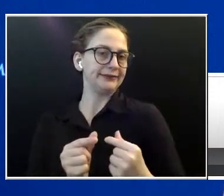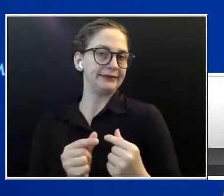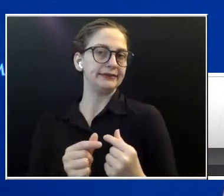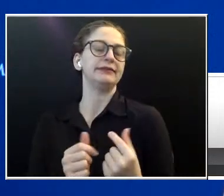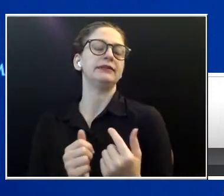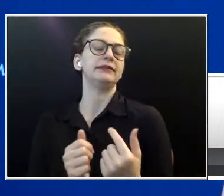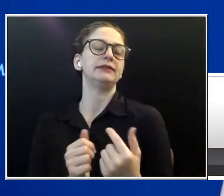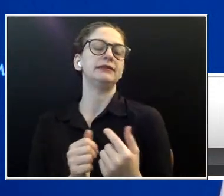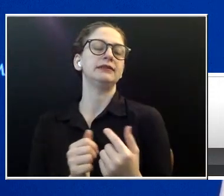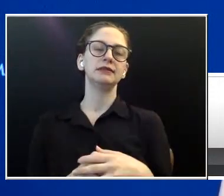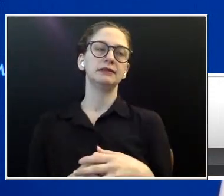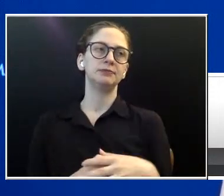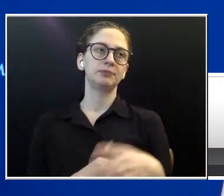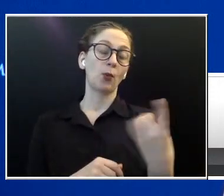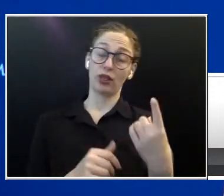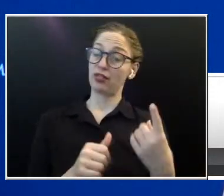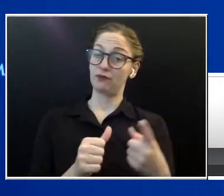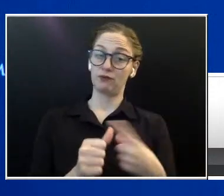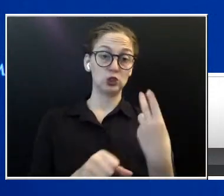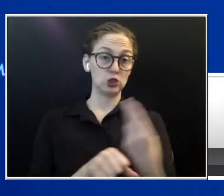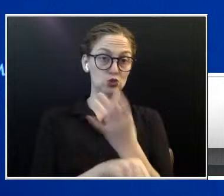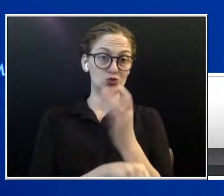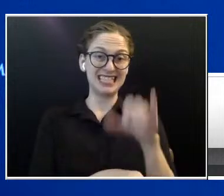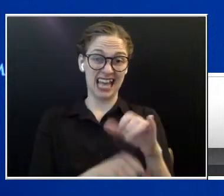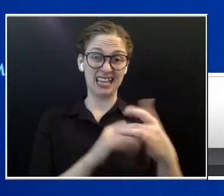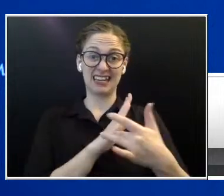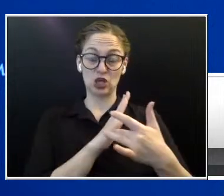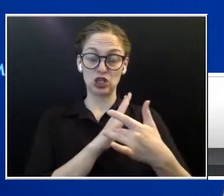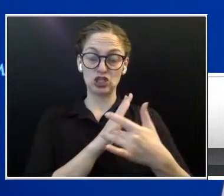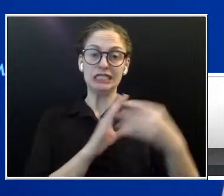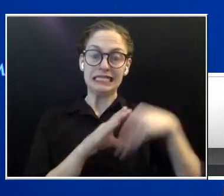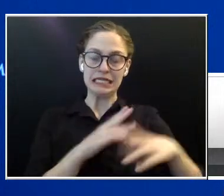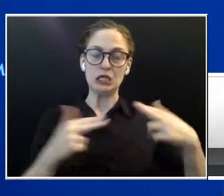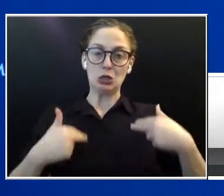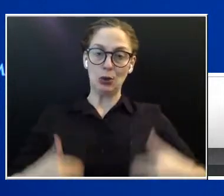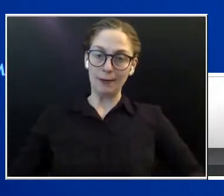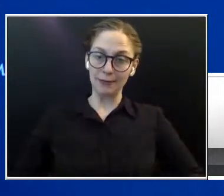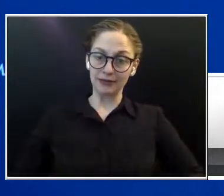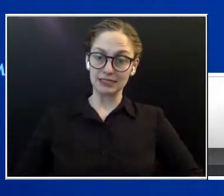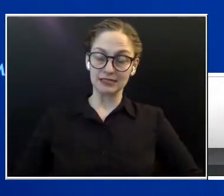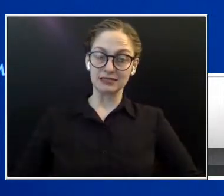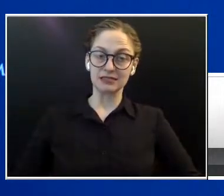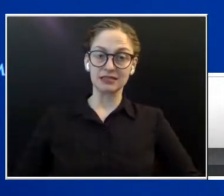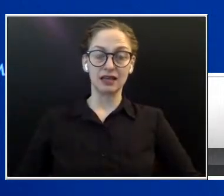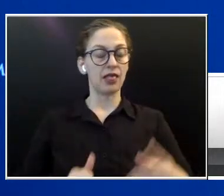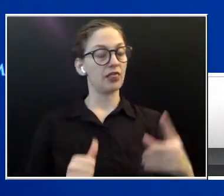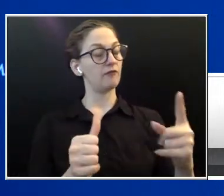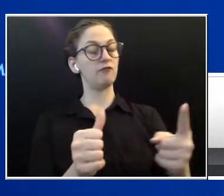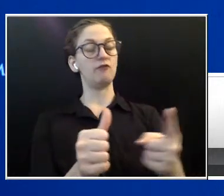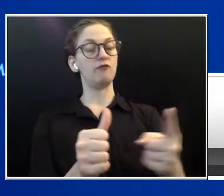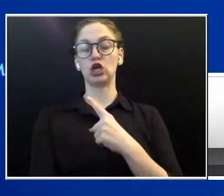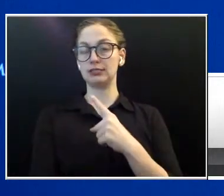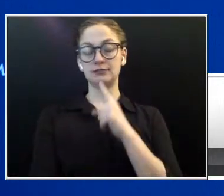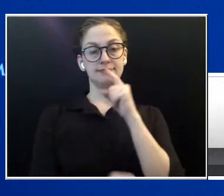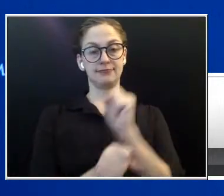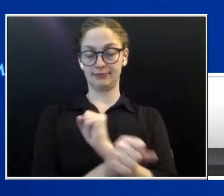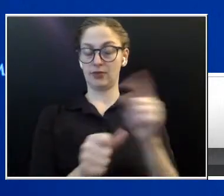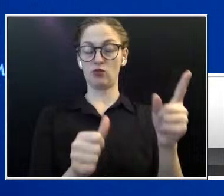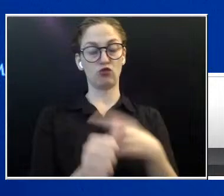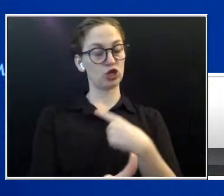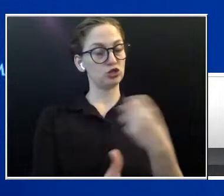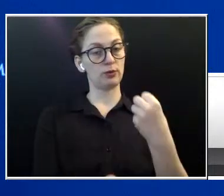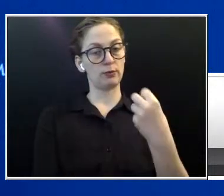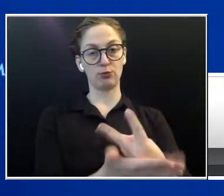technology in a human, and being the first to be approved such therapy by the Food and Drug Administration in the United